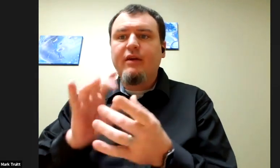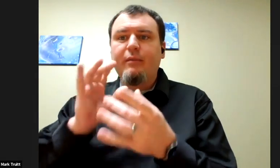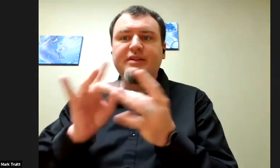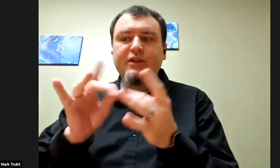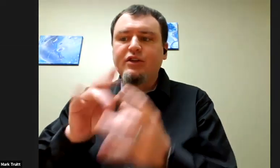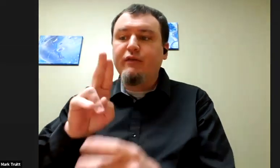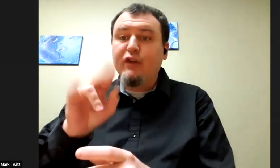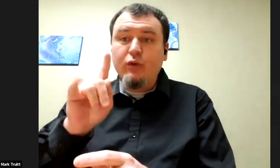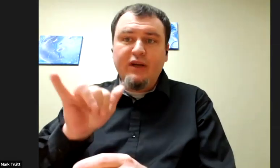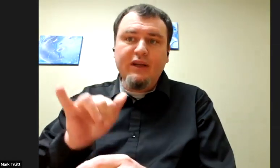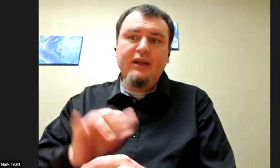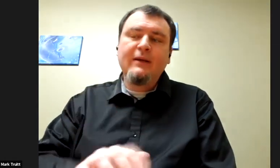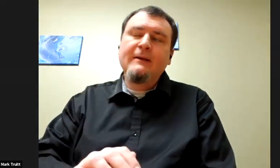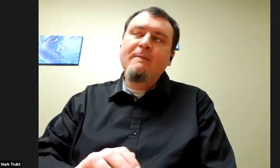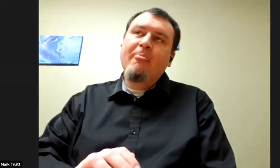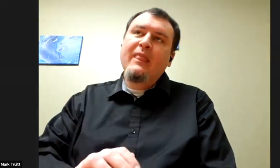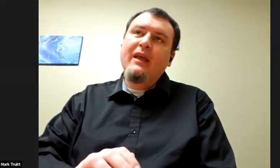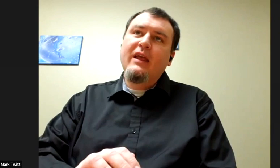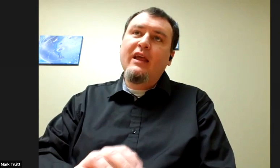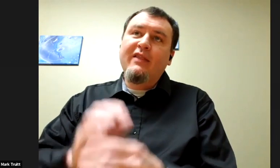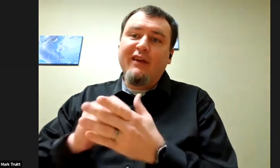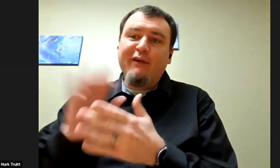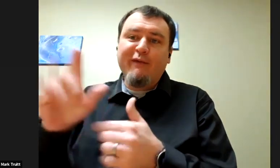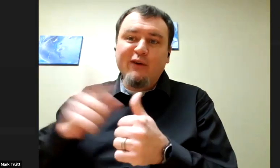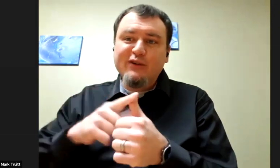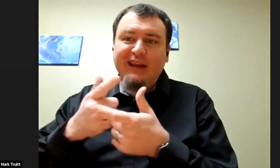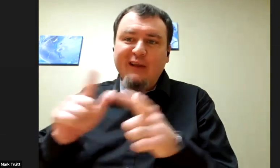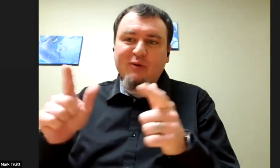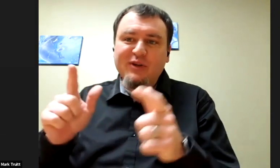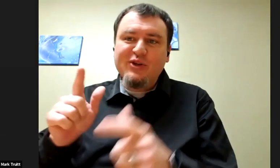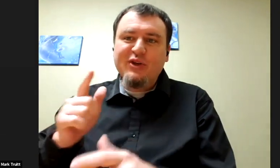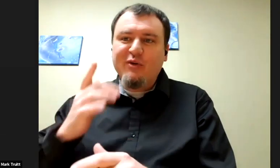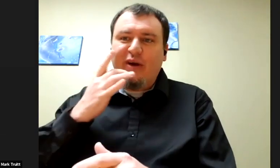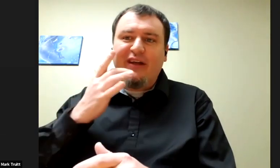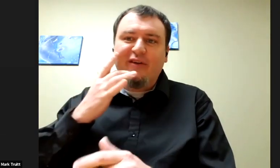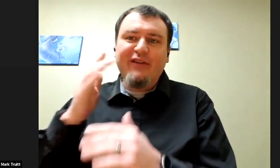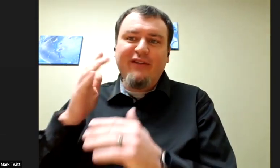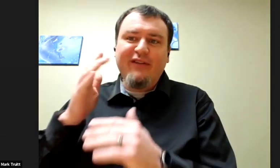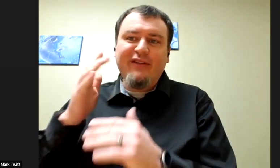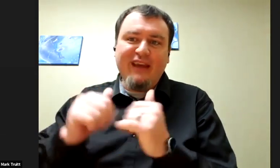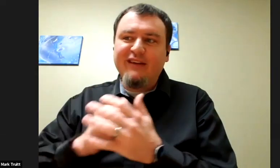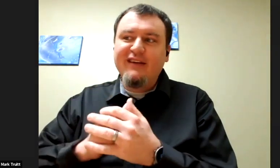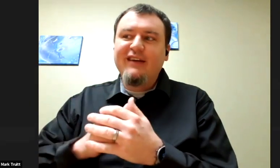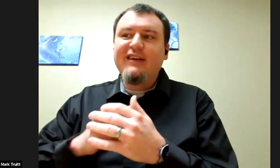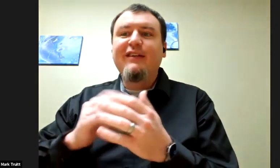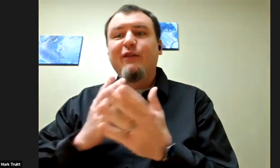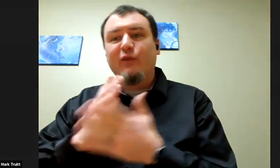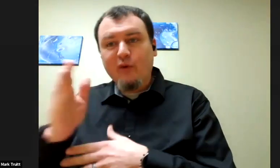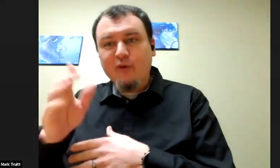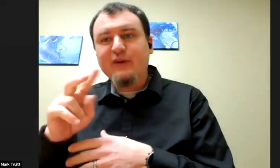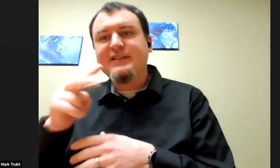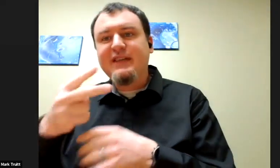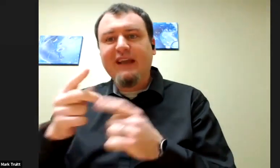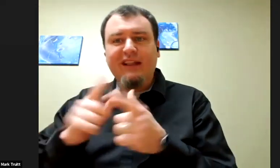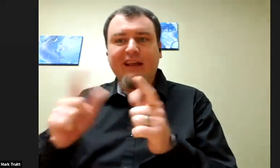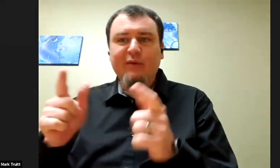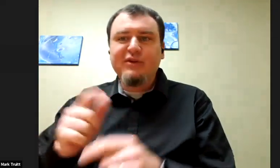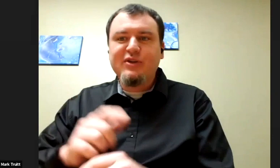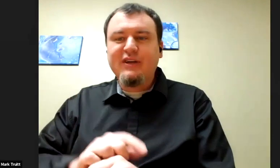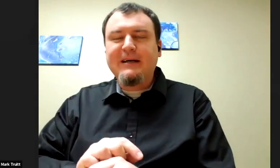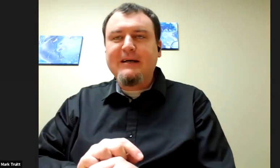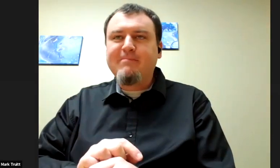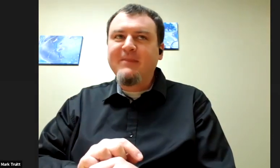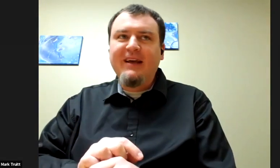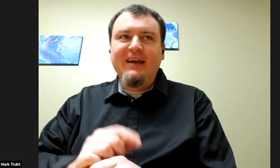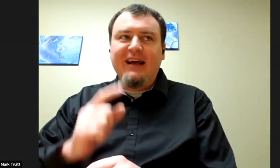connectivity, a message of unity in their first language rather than through a second